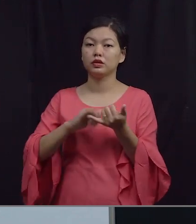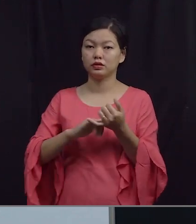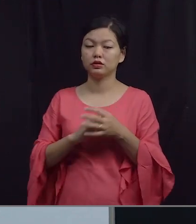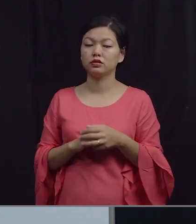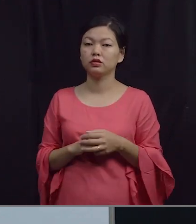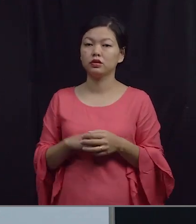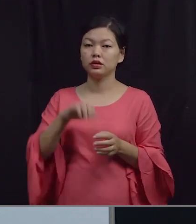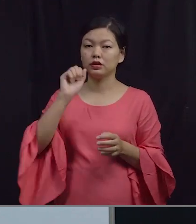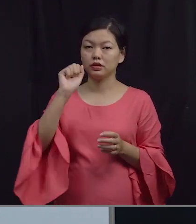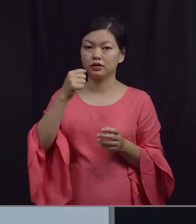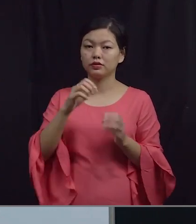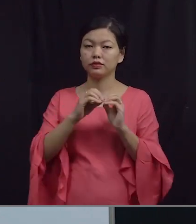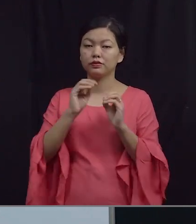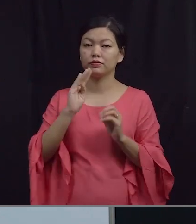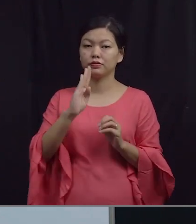can be